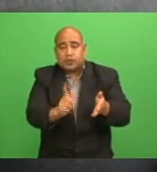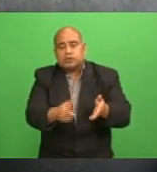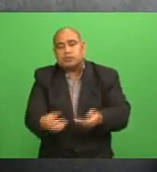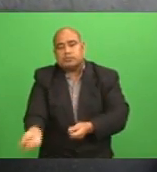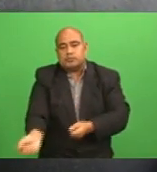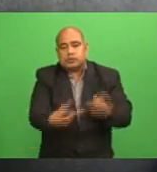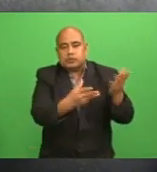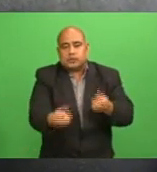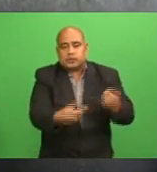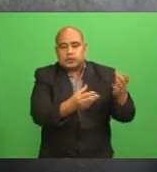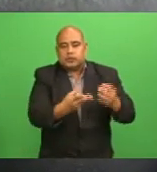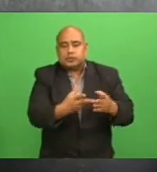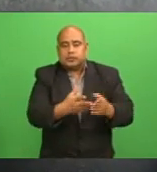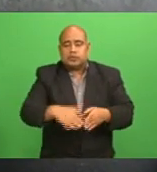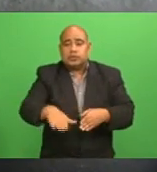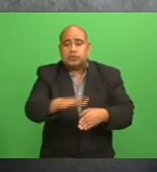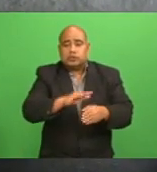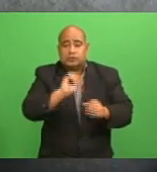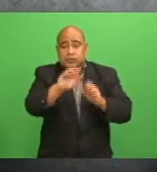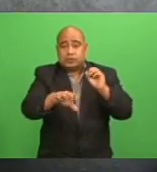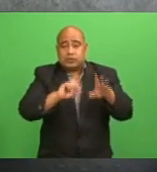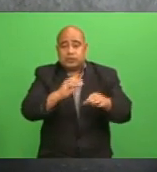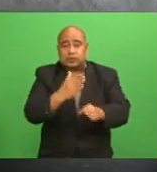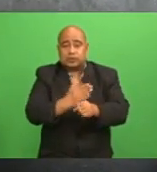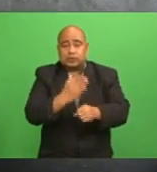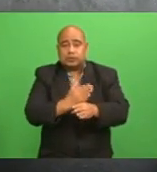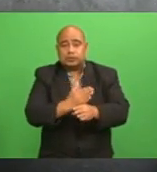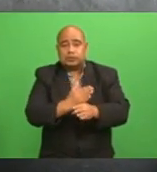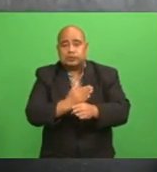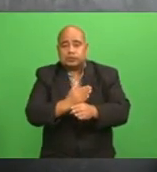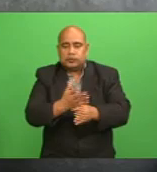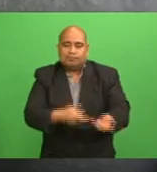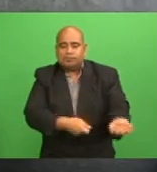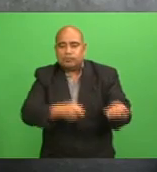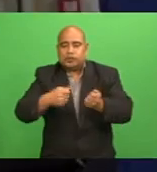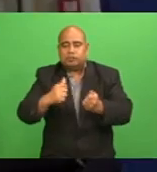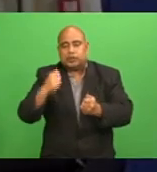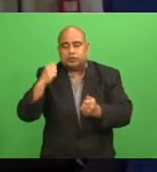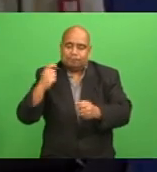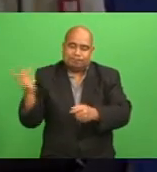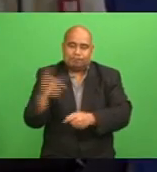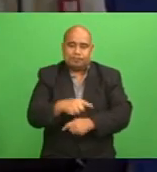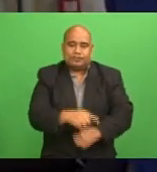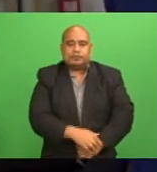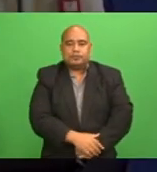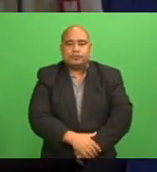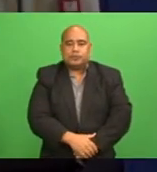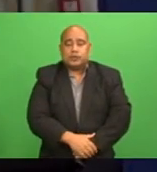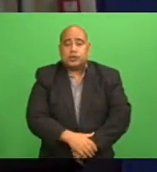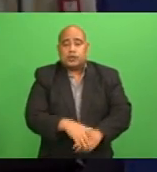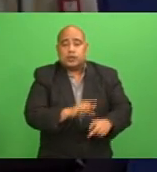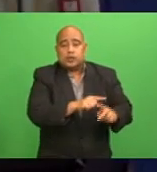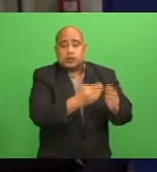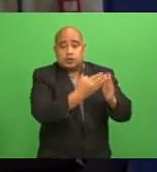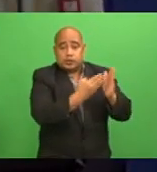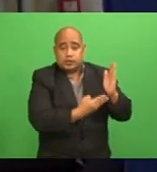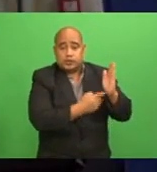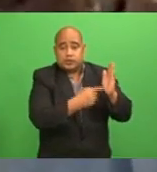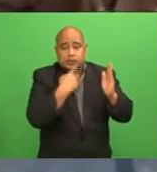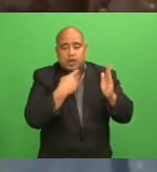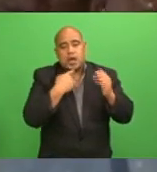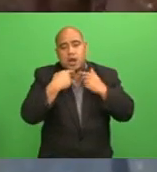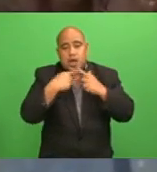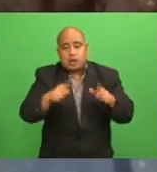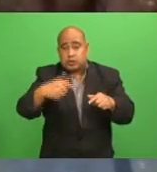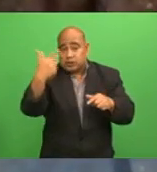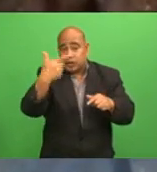contributing to employment creation and to getting the economy moving again. The budget will be announced on the 17th of this